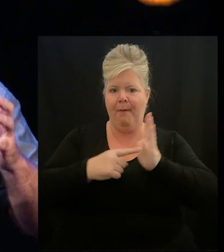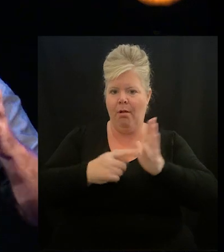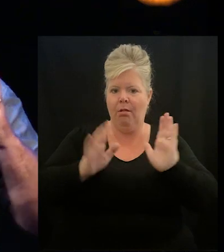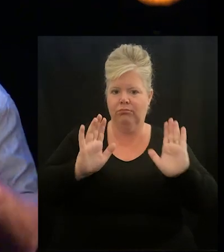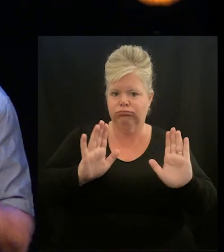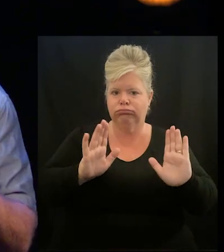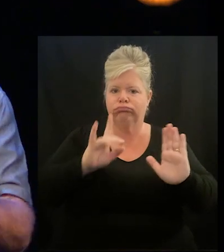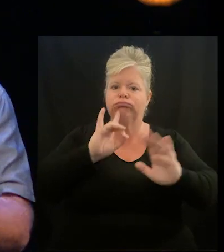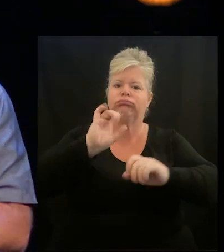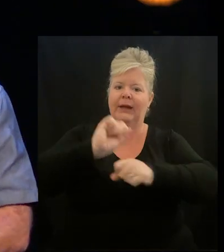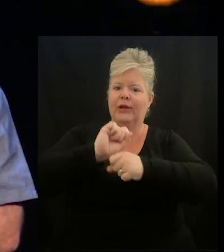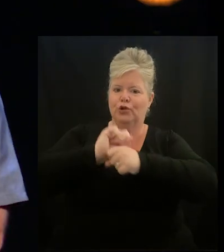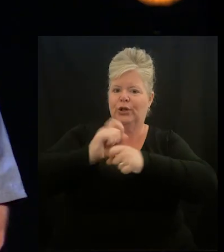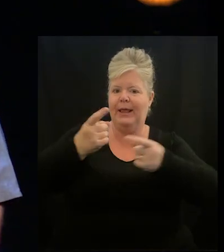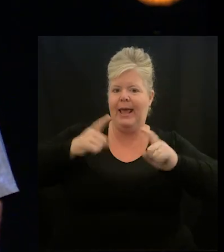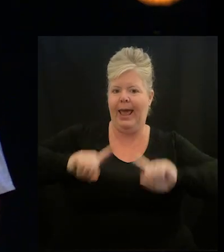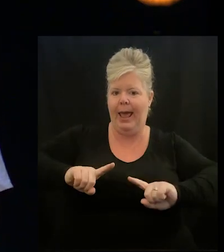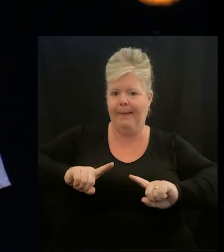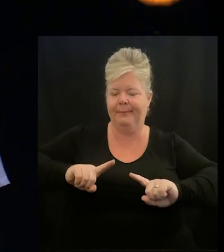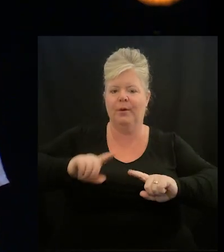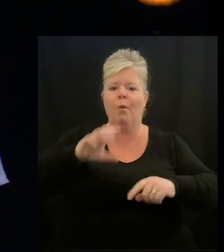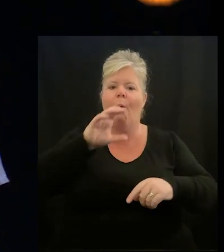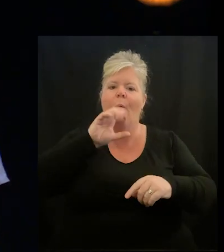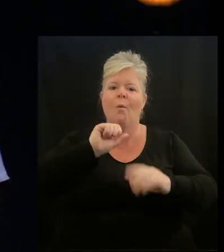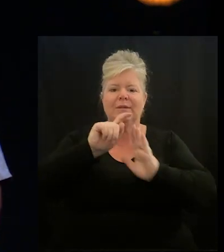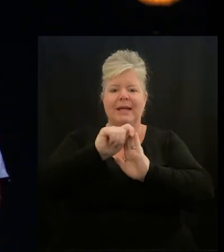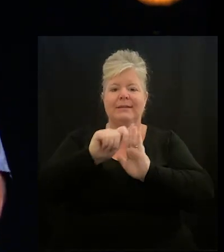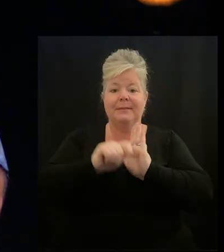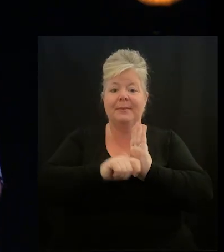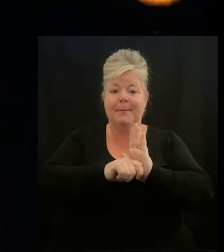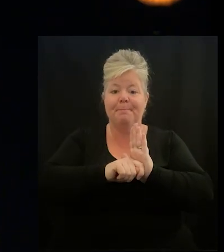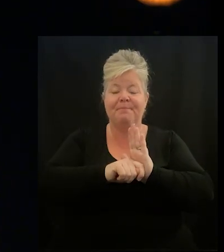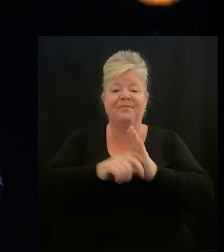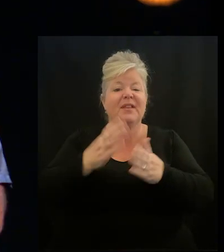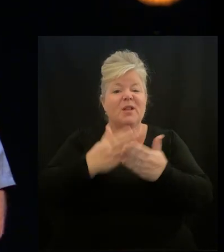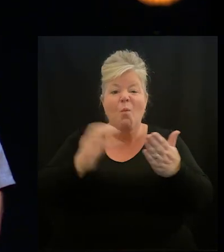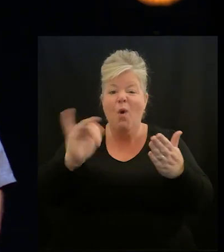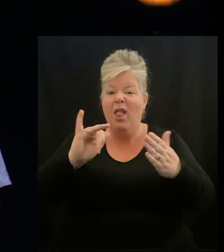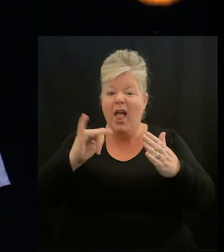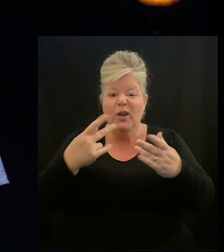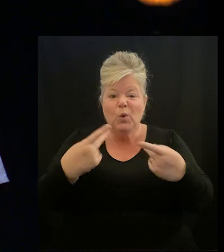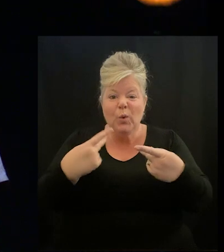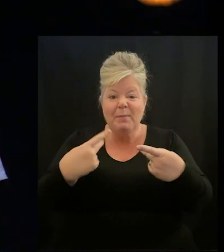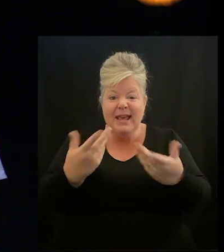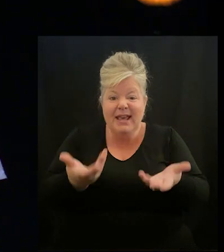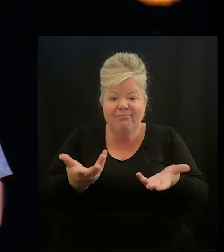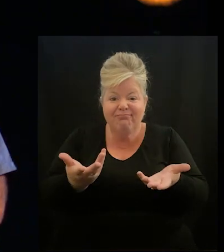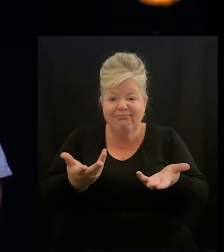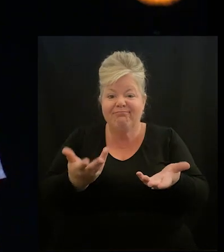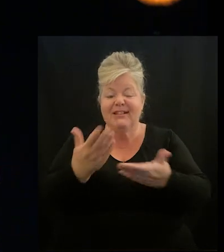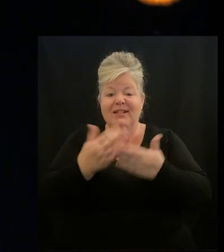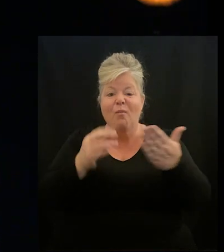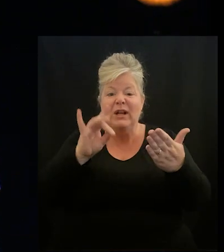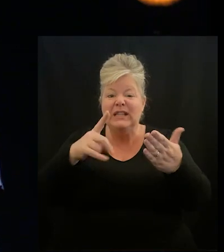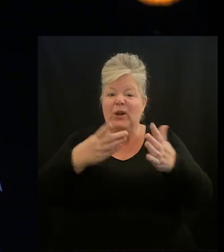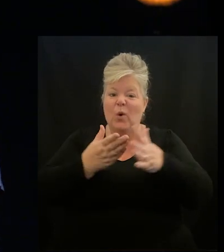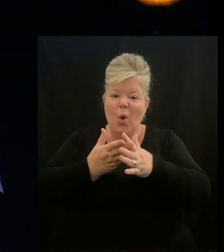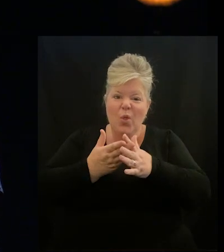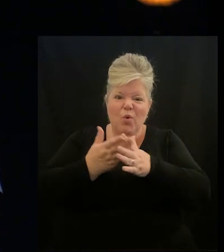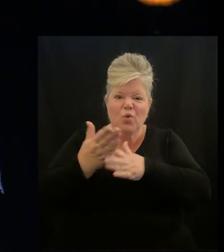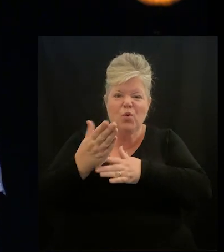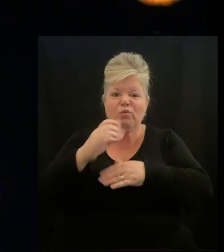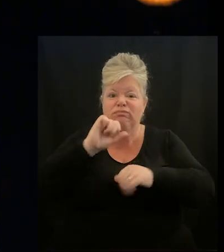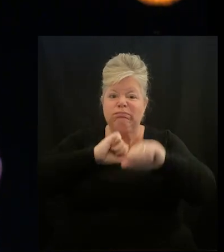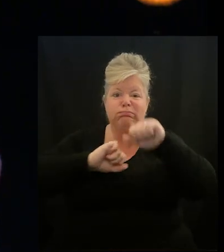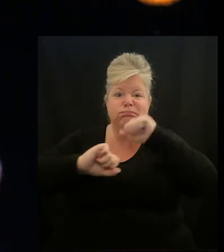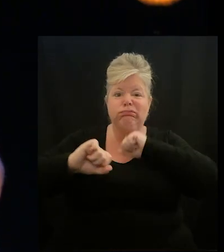something that actually happened in the Old Testament. Somebody just like you and I that went through a